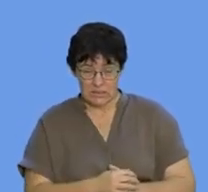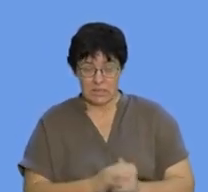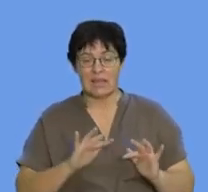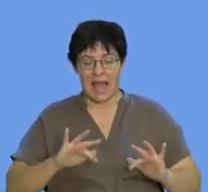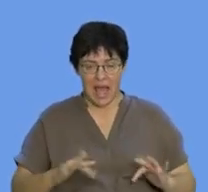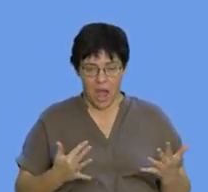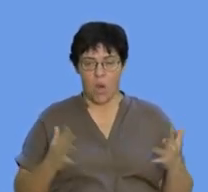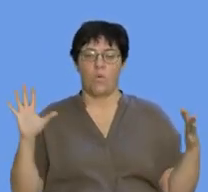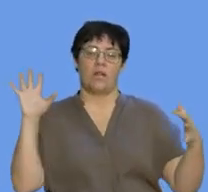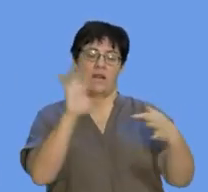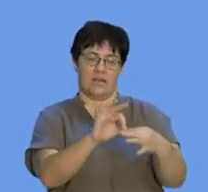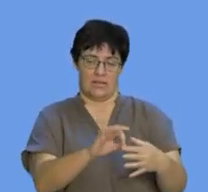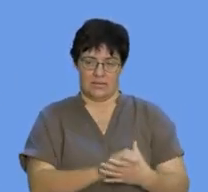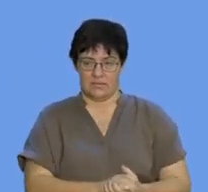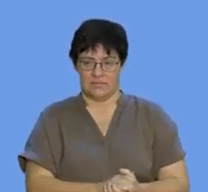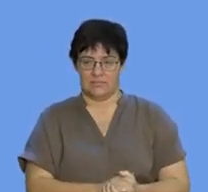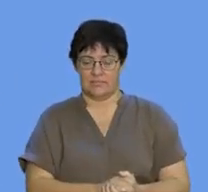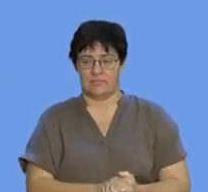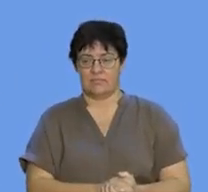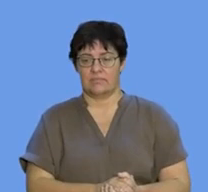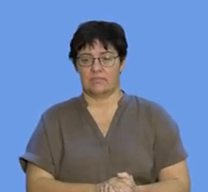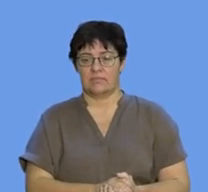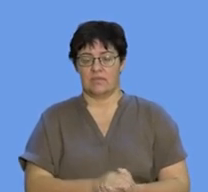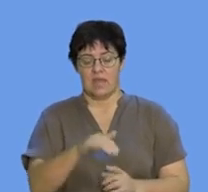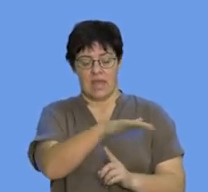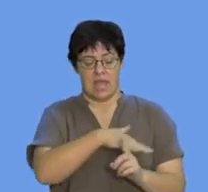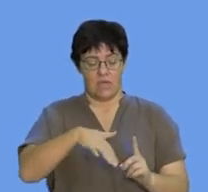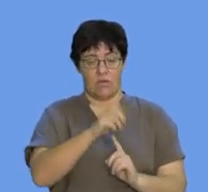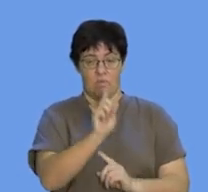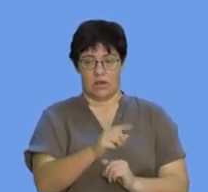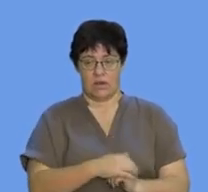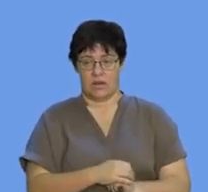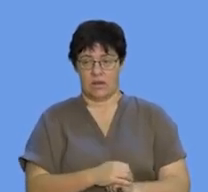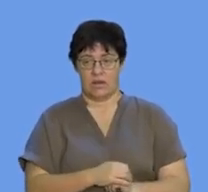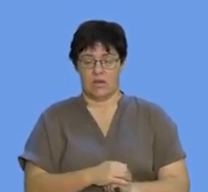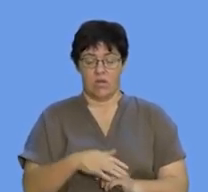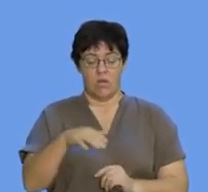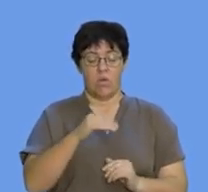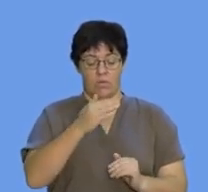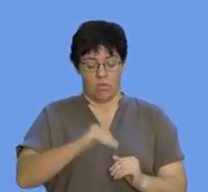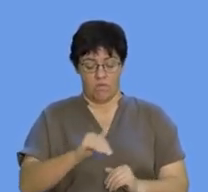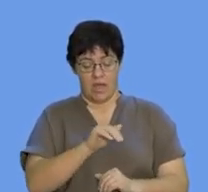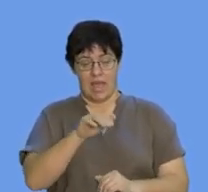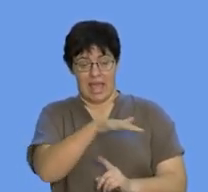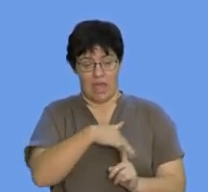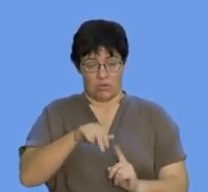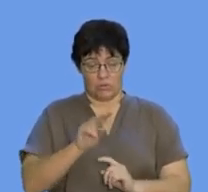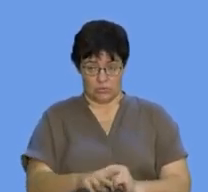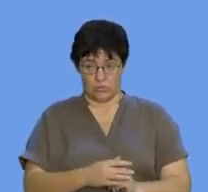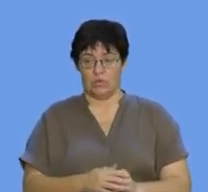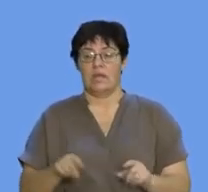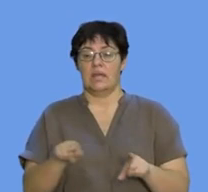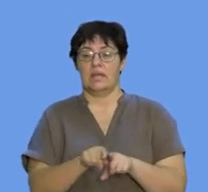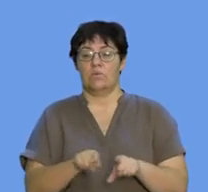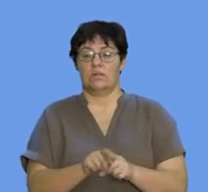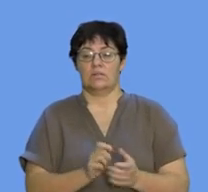see? That's how you can then link these things. So area 1 over area 2 will